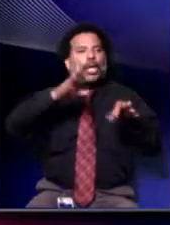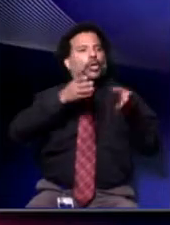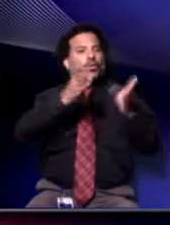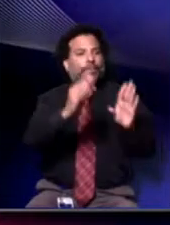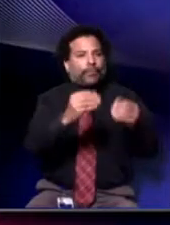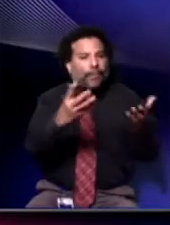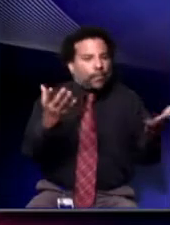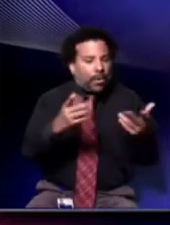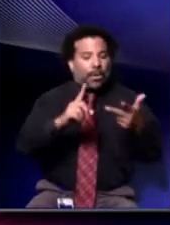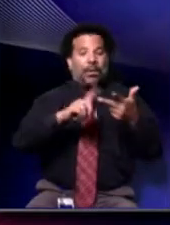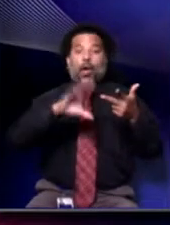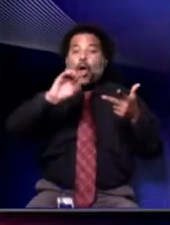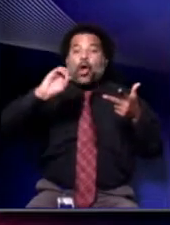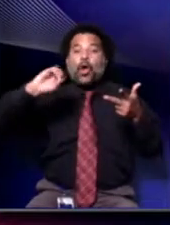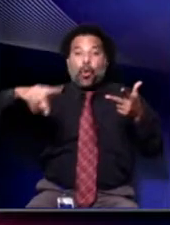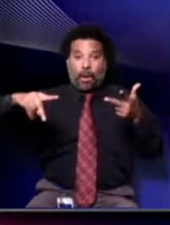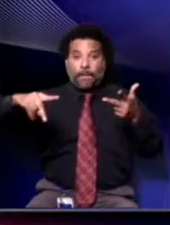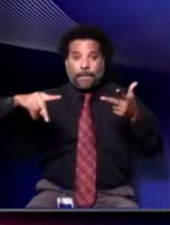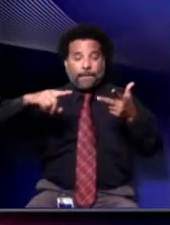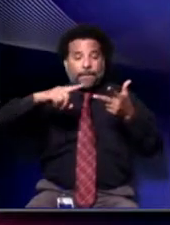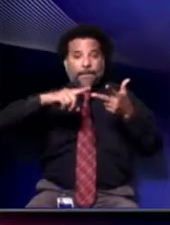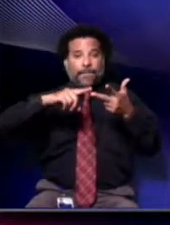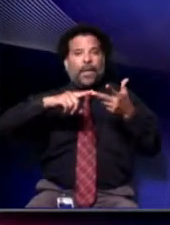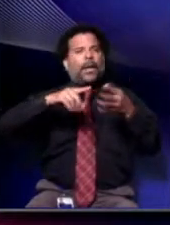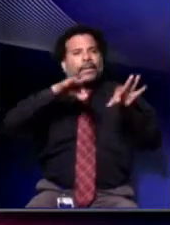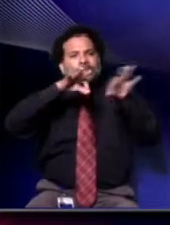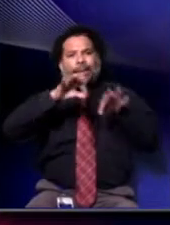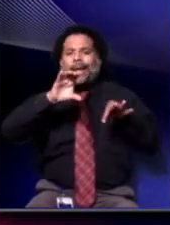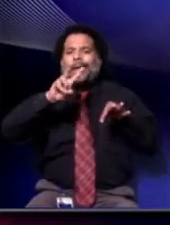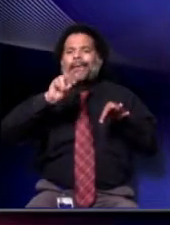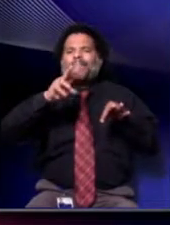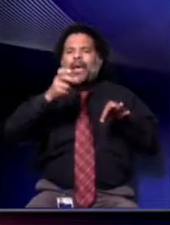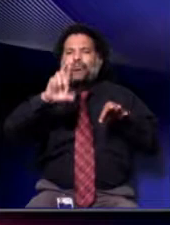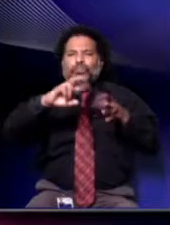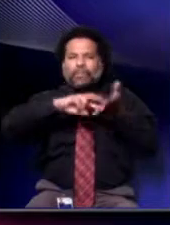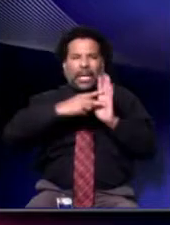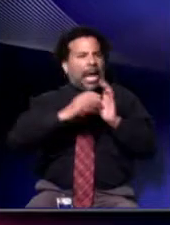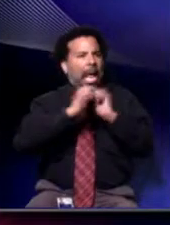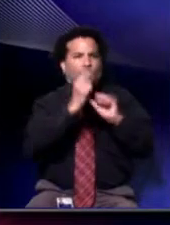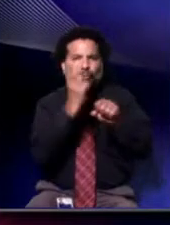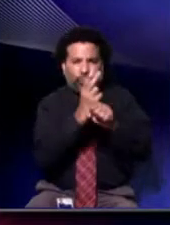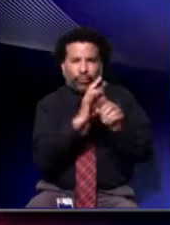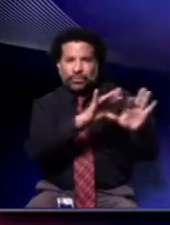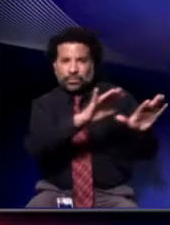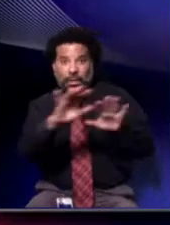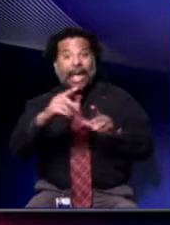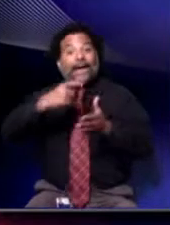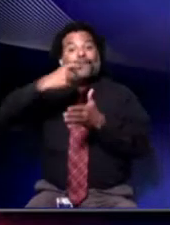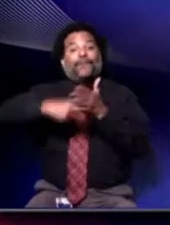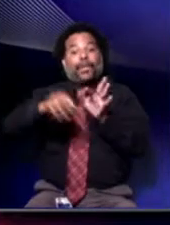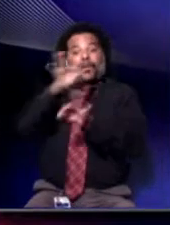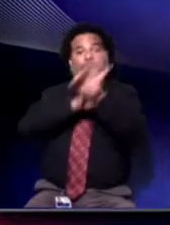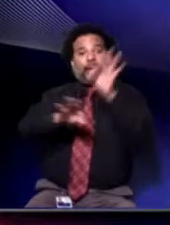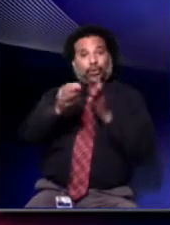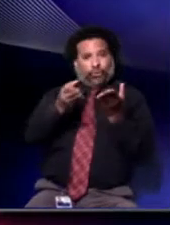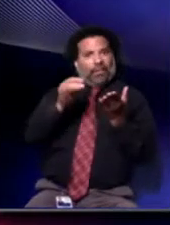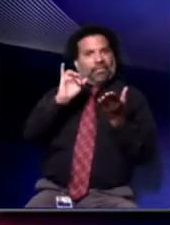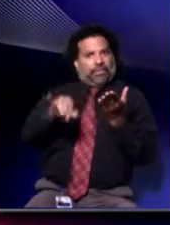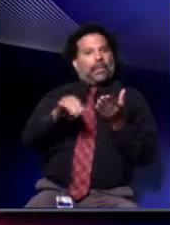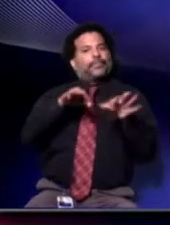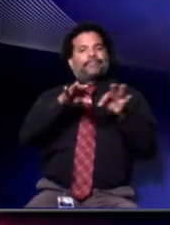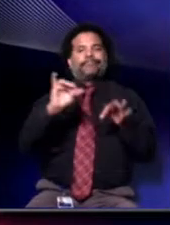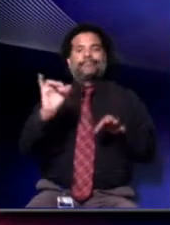co-ops offer, explained vouchers and fee-for-services, and she's very well respected, and she was